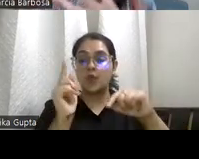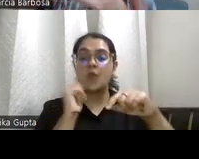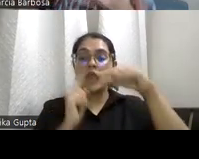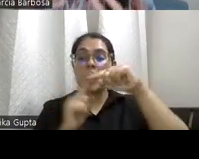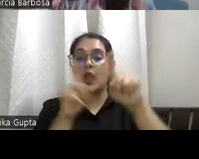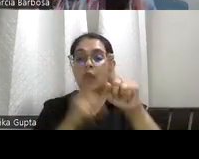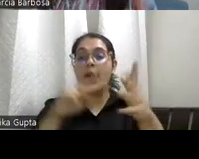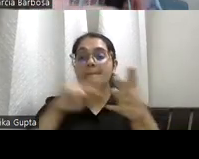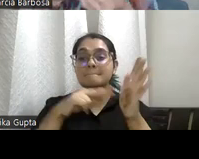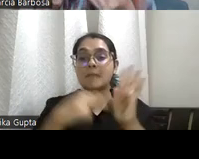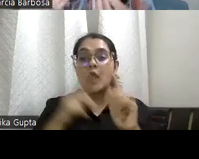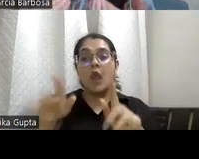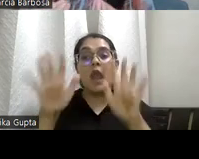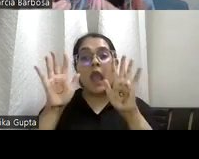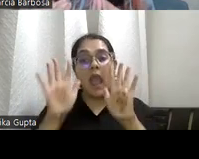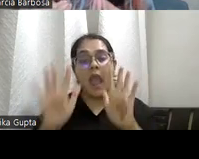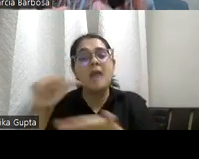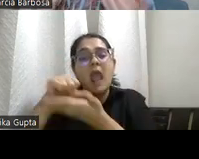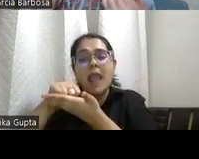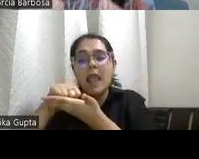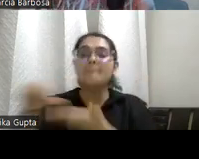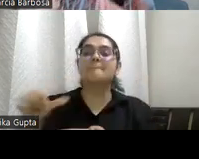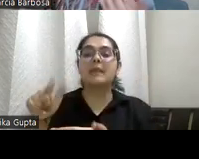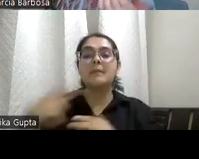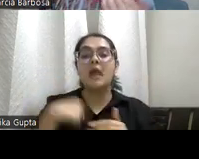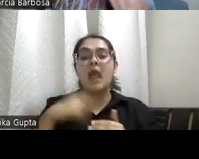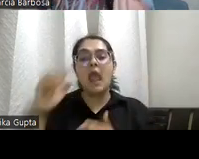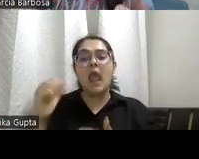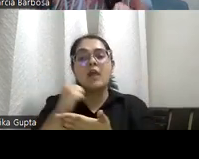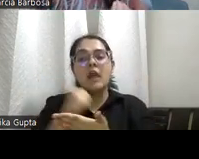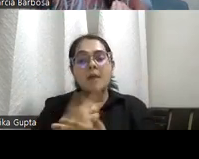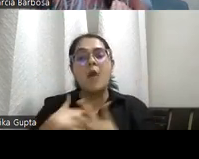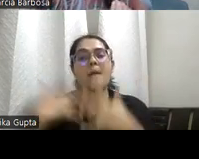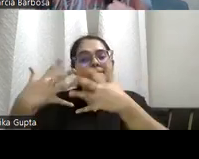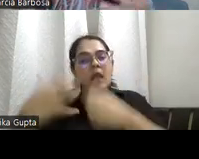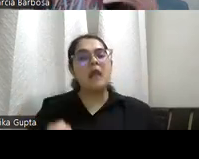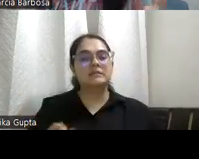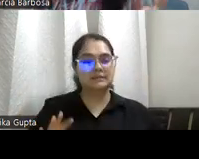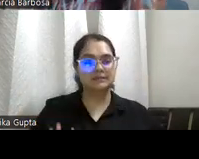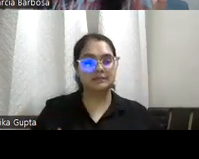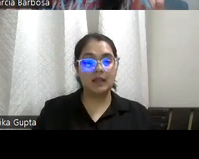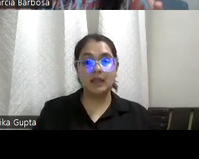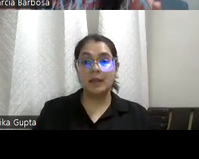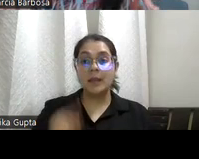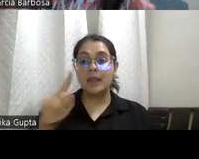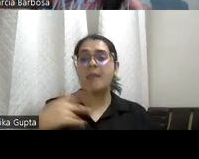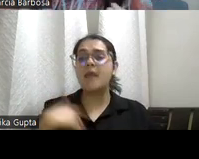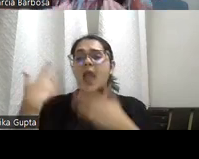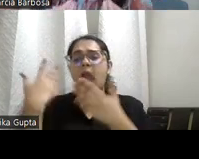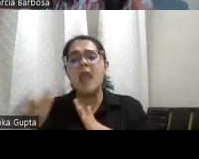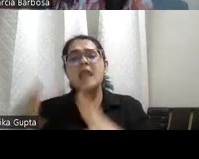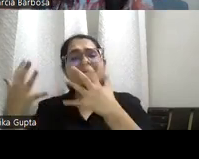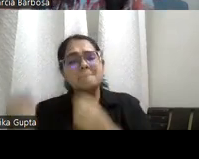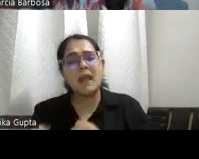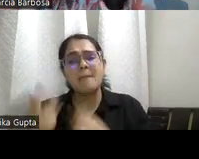that you have to implement compensatory measures. What they call compensatory measures,